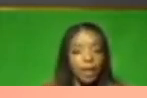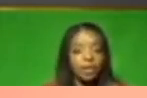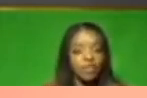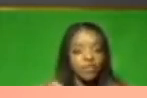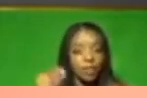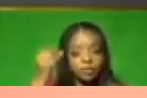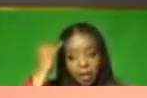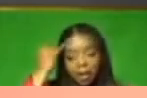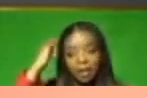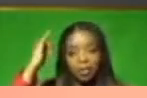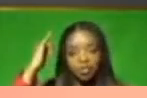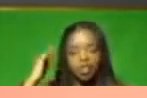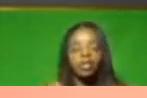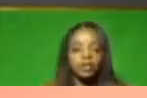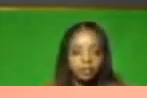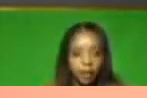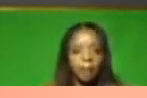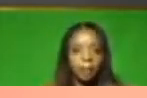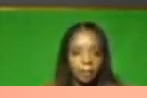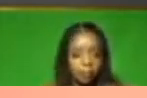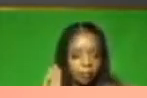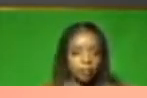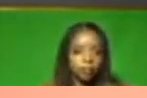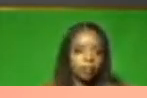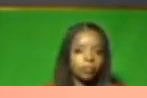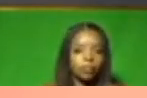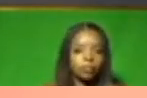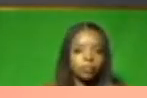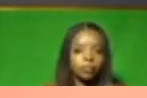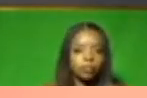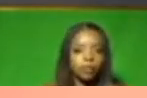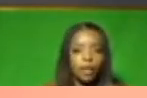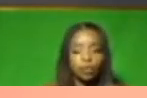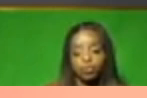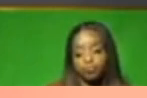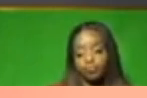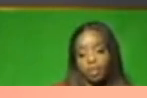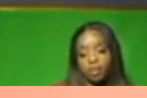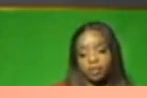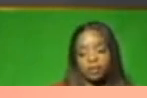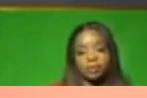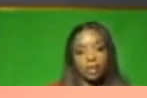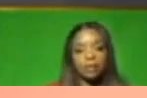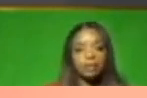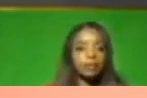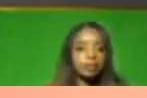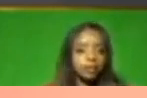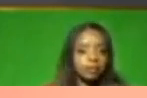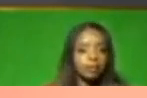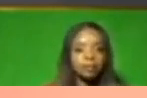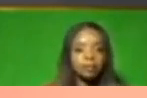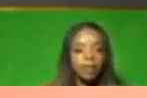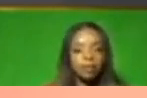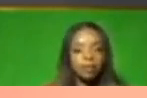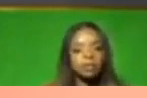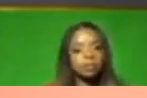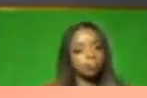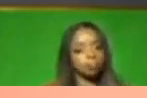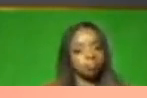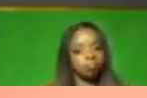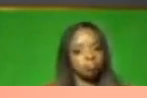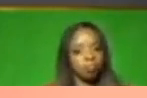they embark upon. A recent independent study released by the Bureau of Economic